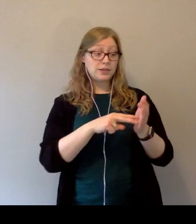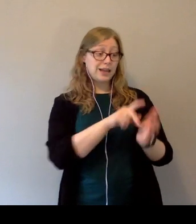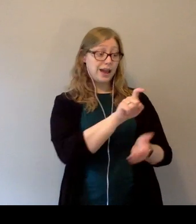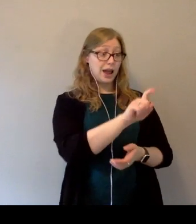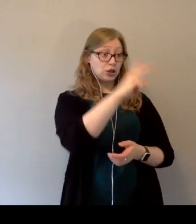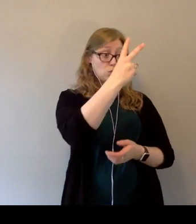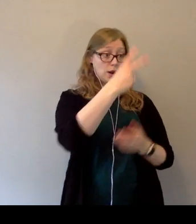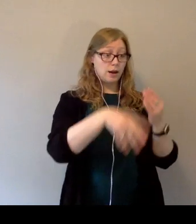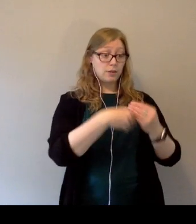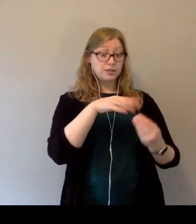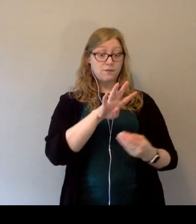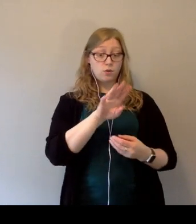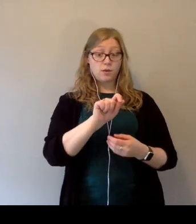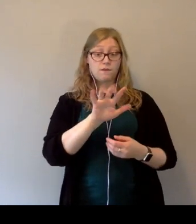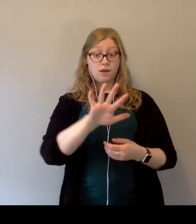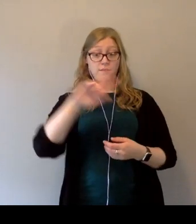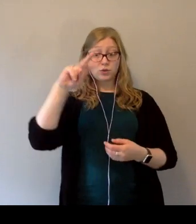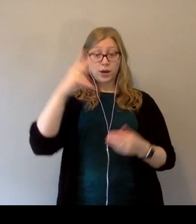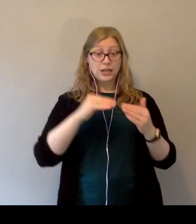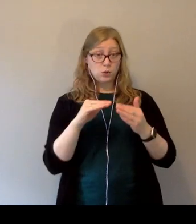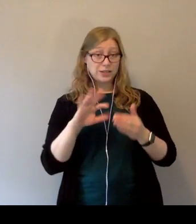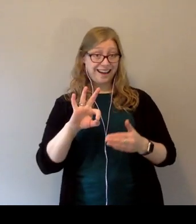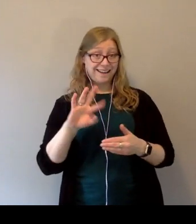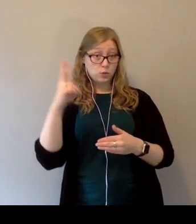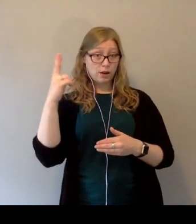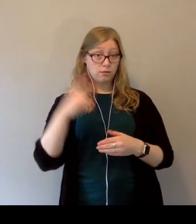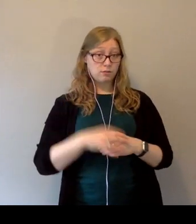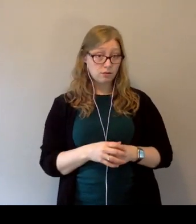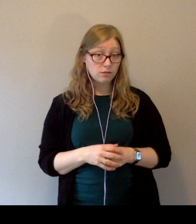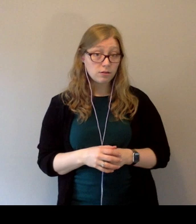squared equals 9 squared.